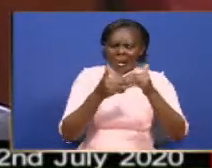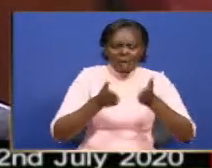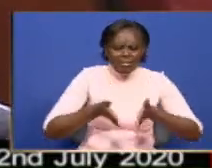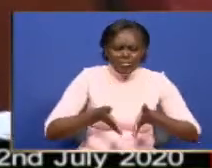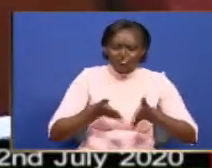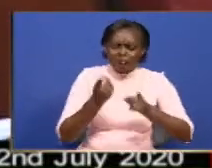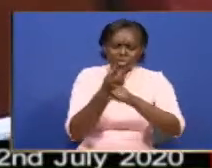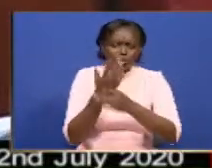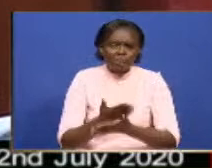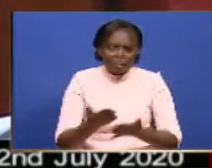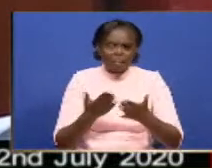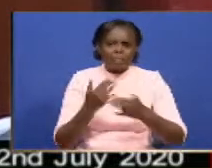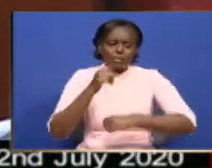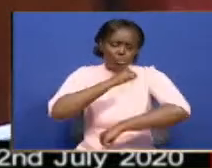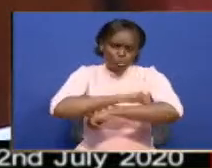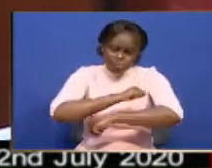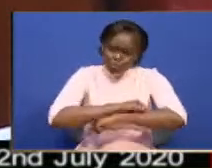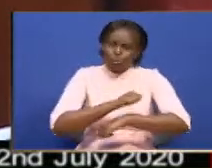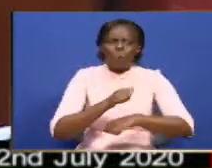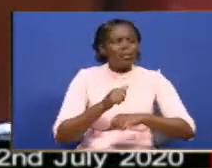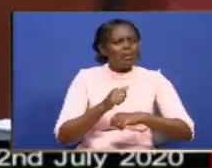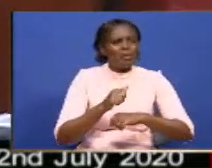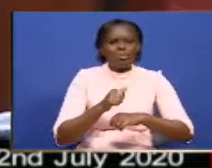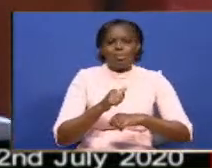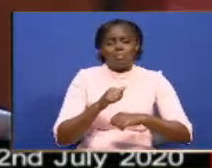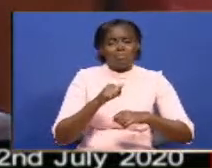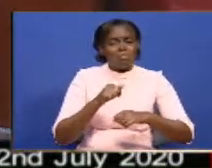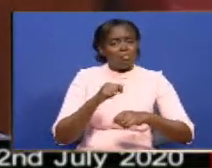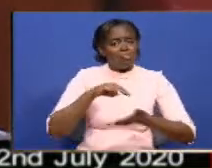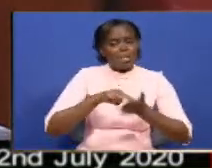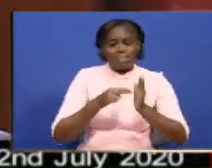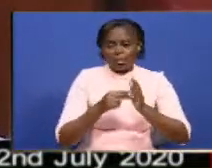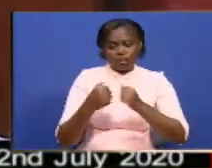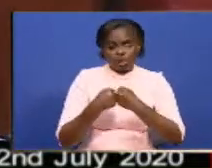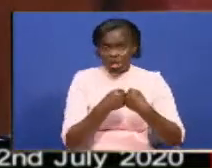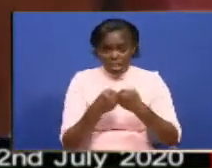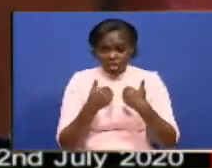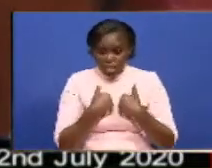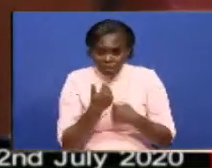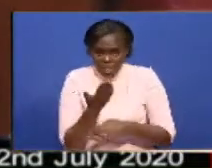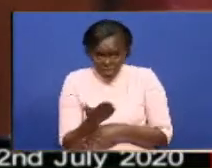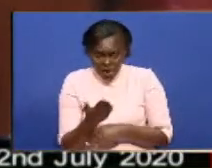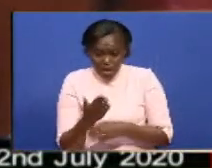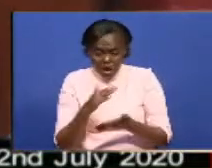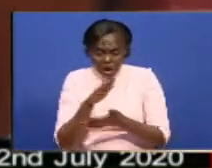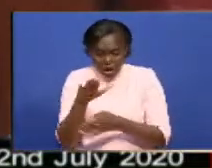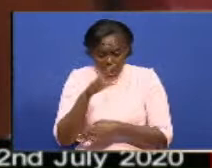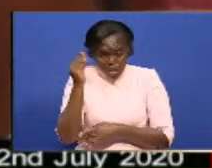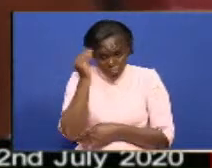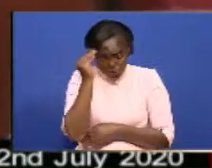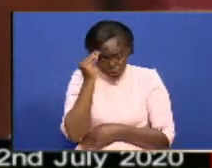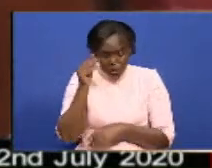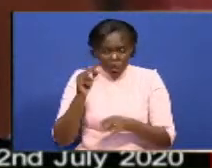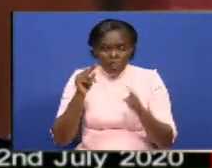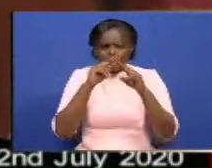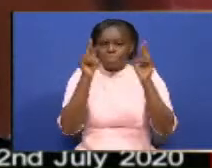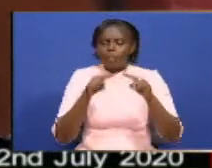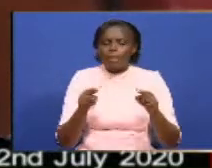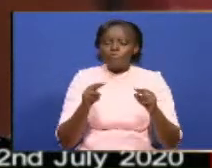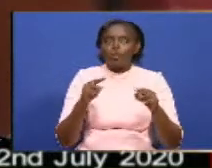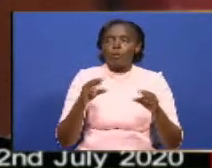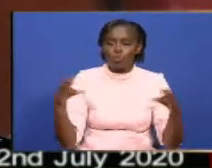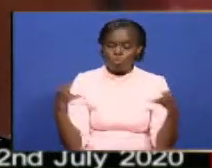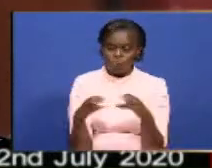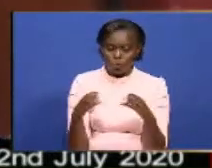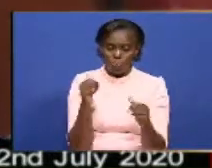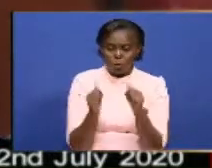many others. We must also talk about the international community,